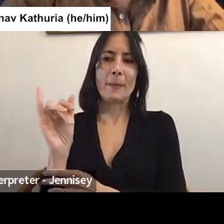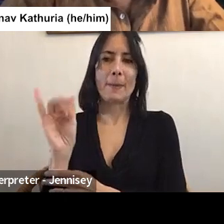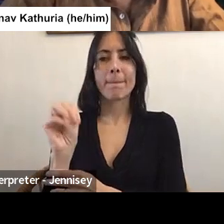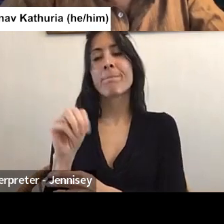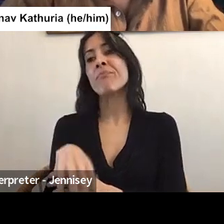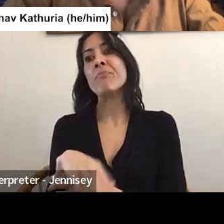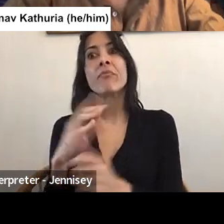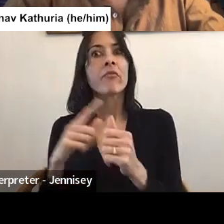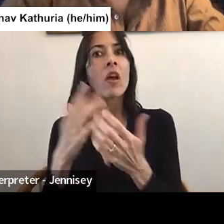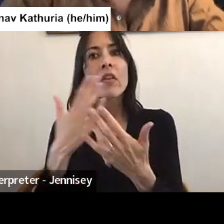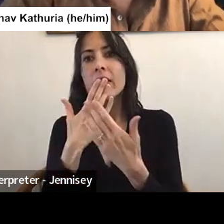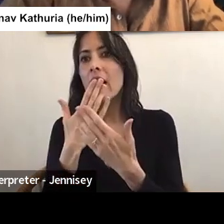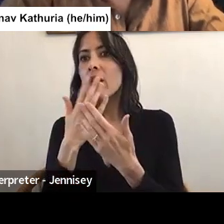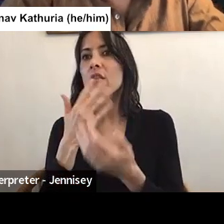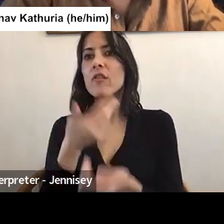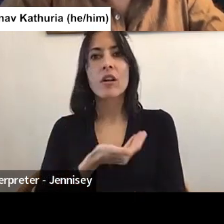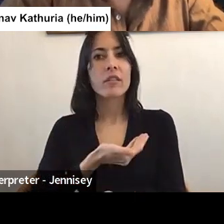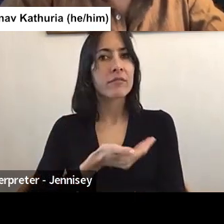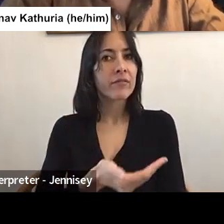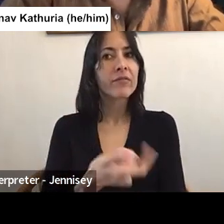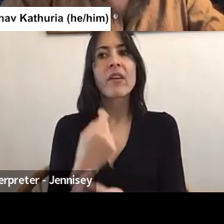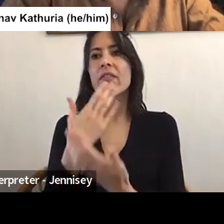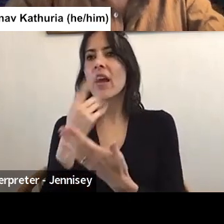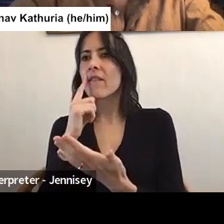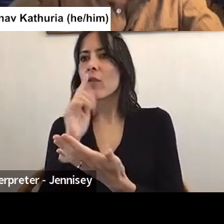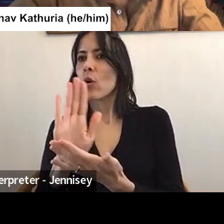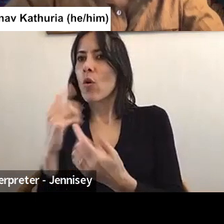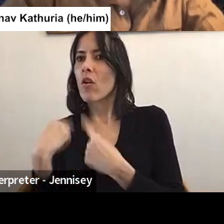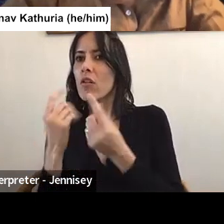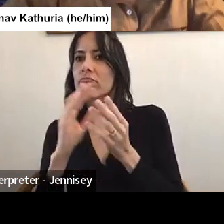you for having me. Thank you to fellow panelists for sharing as well.